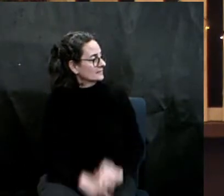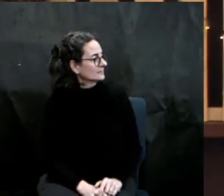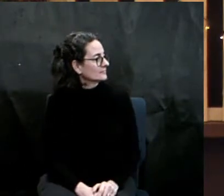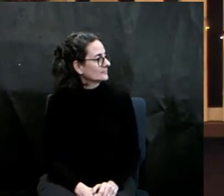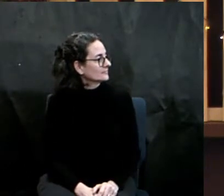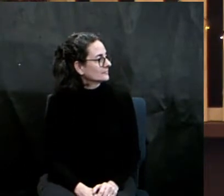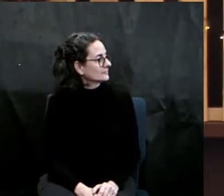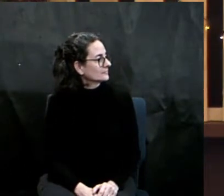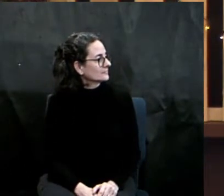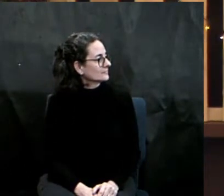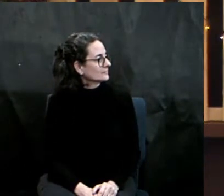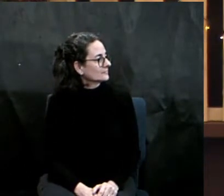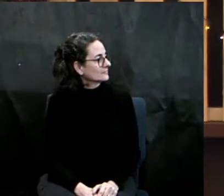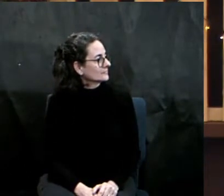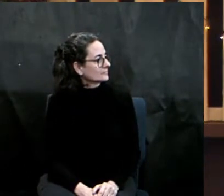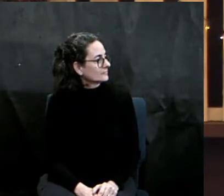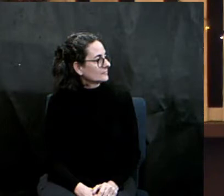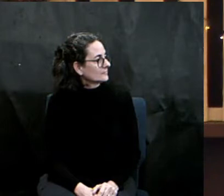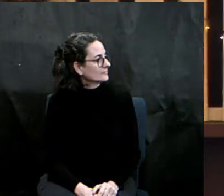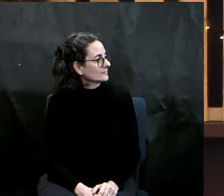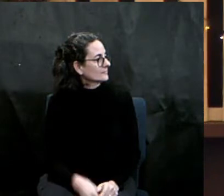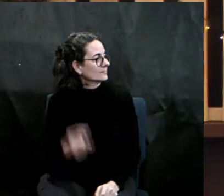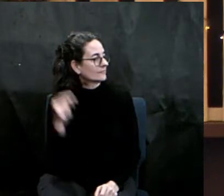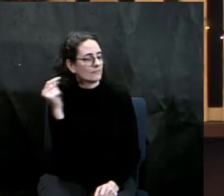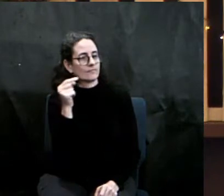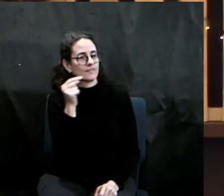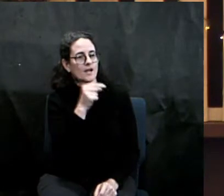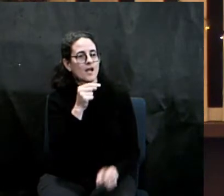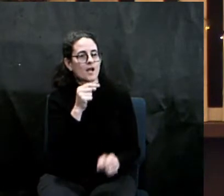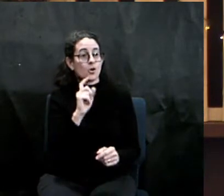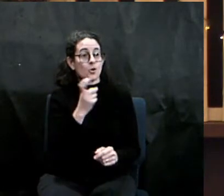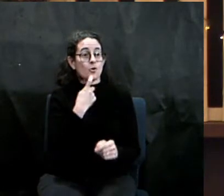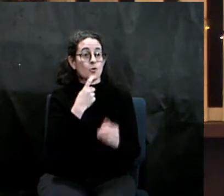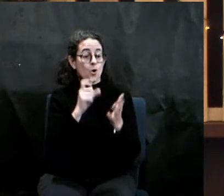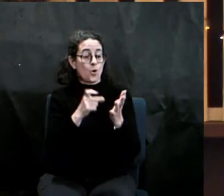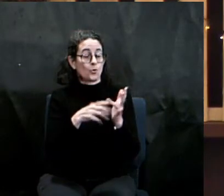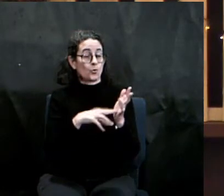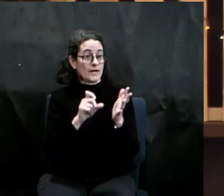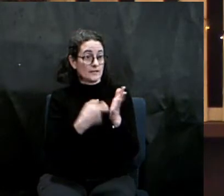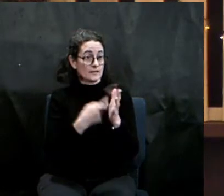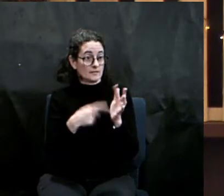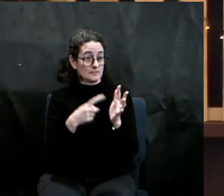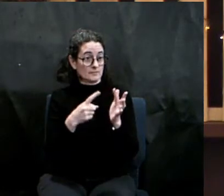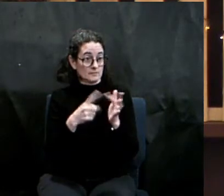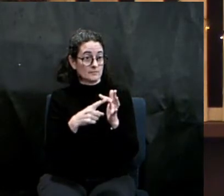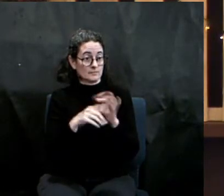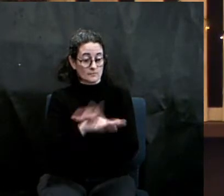Here is a picture of a concrete path, strong enough to walk on, seemingly impervious.